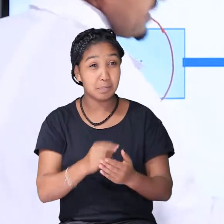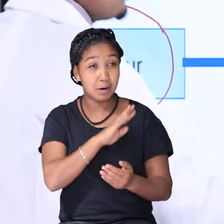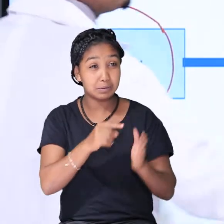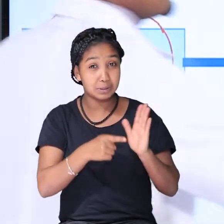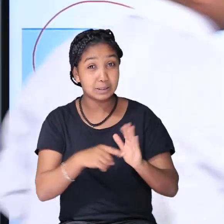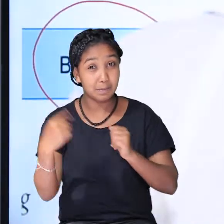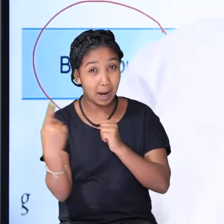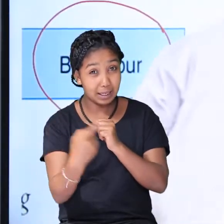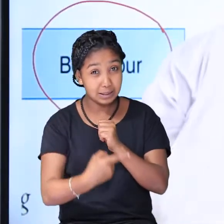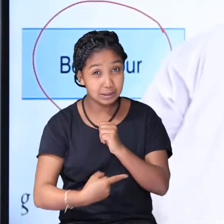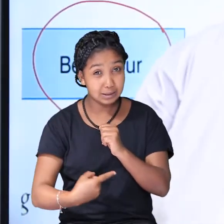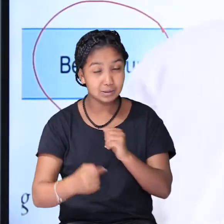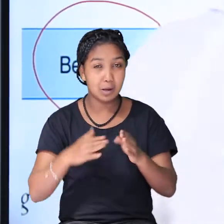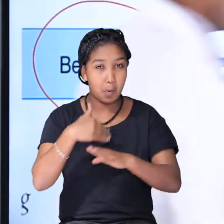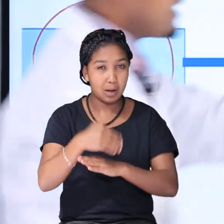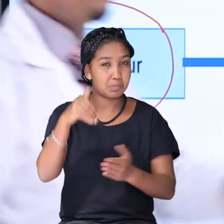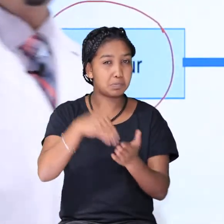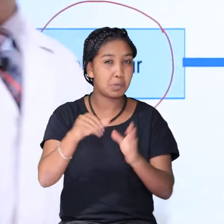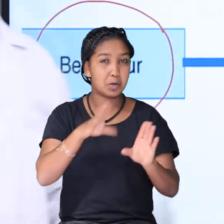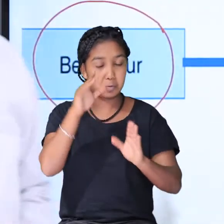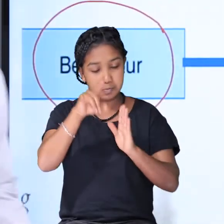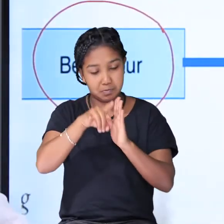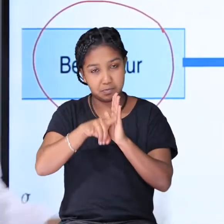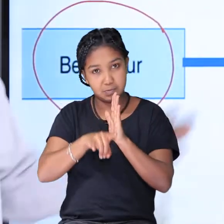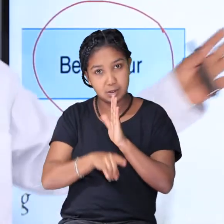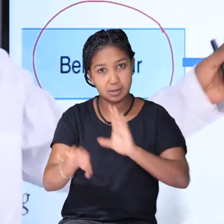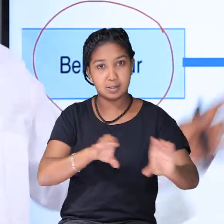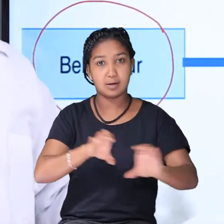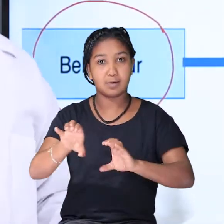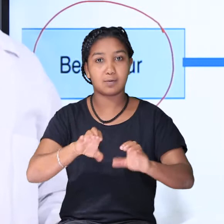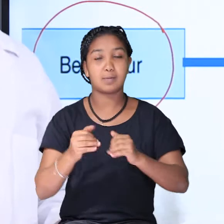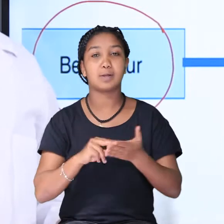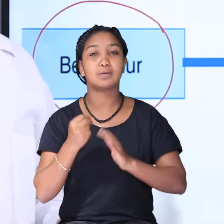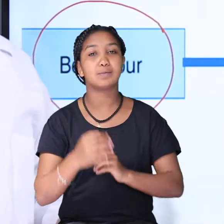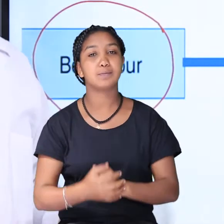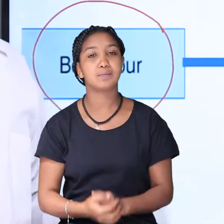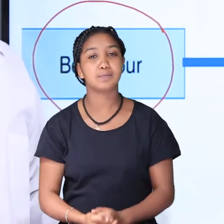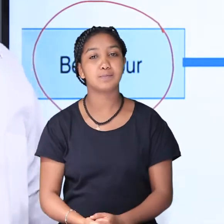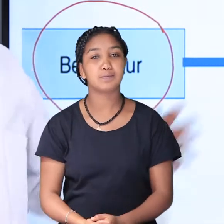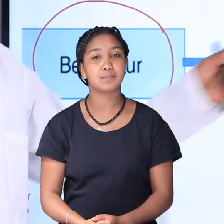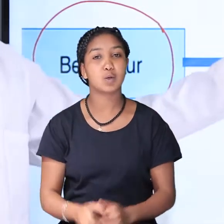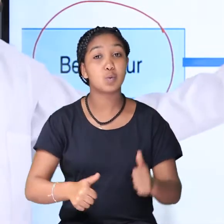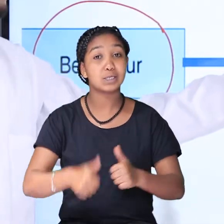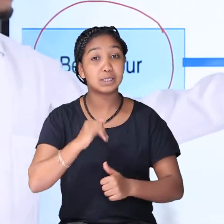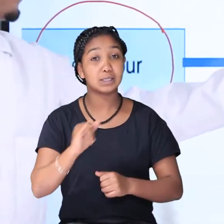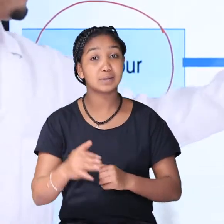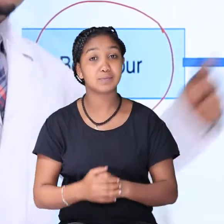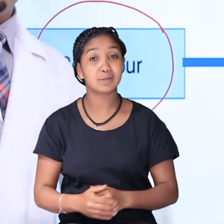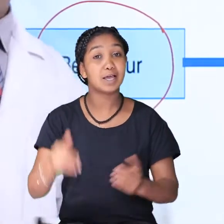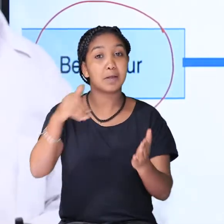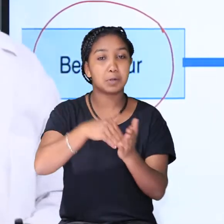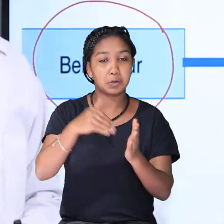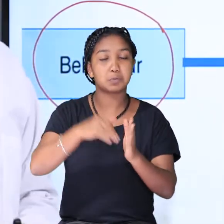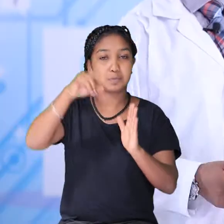punished, they will decrease the likelihood of a response, which is a